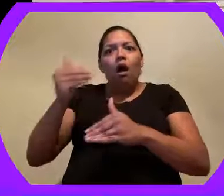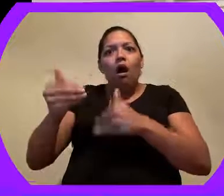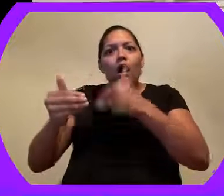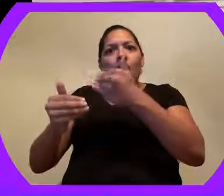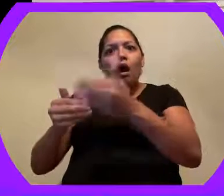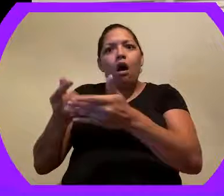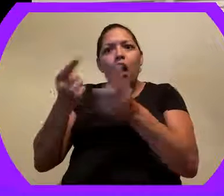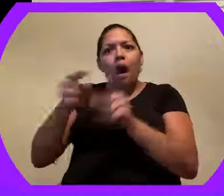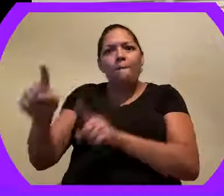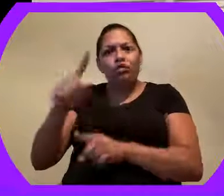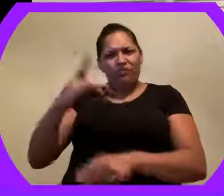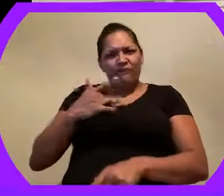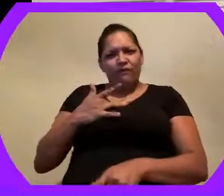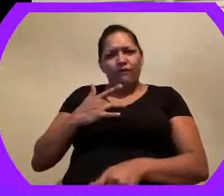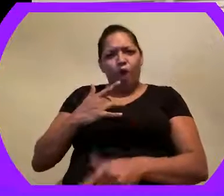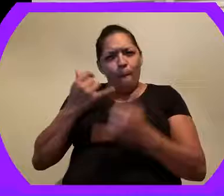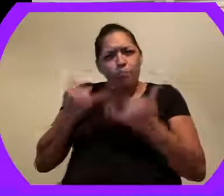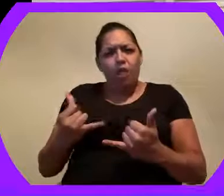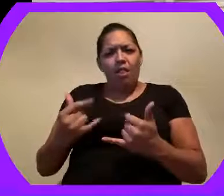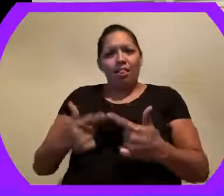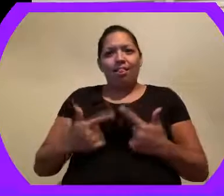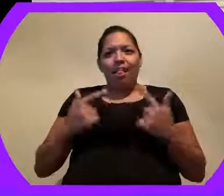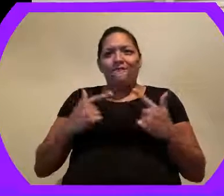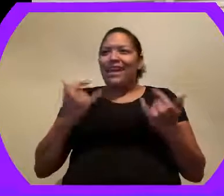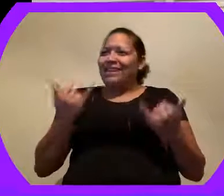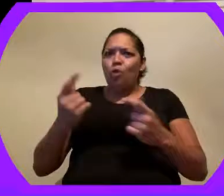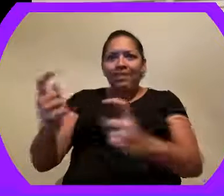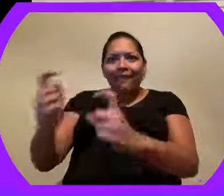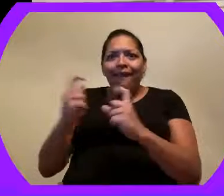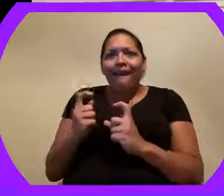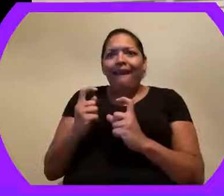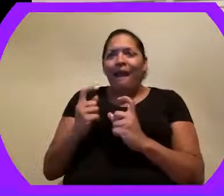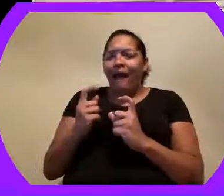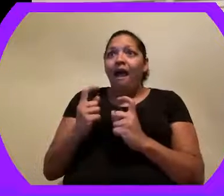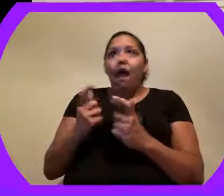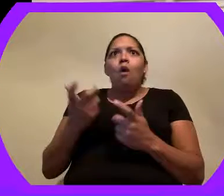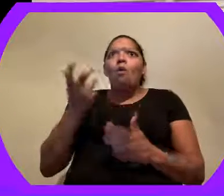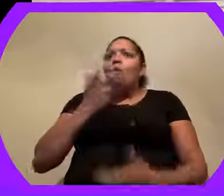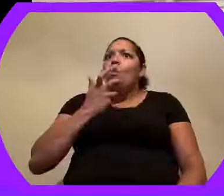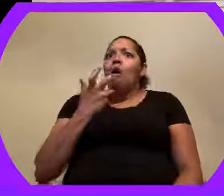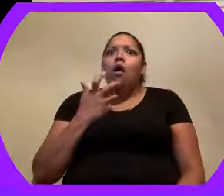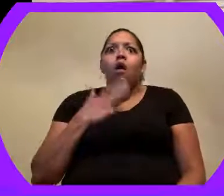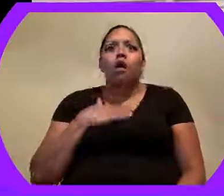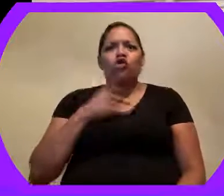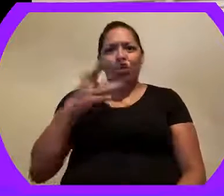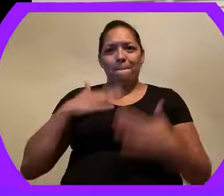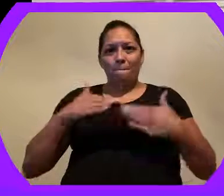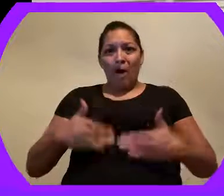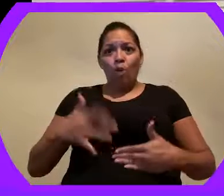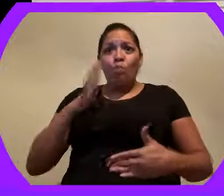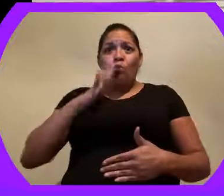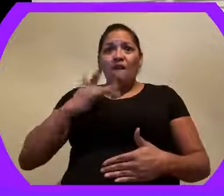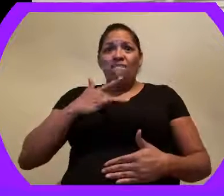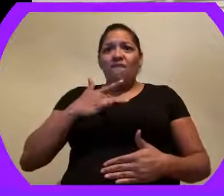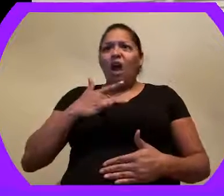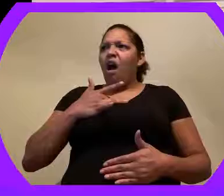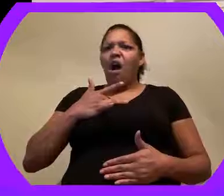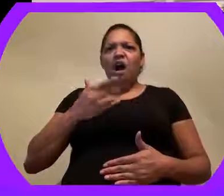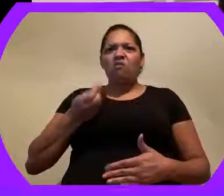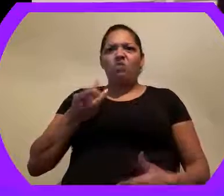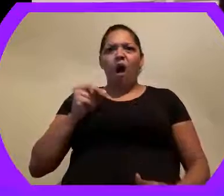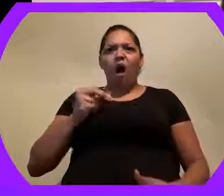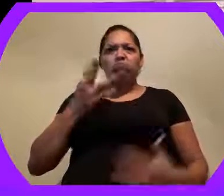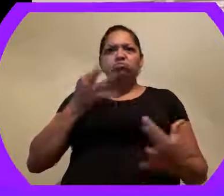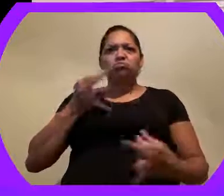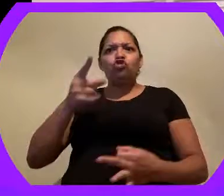itself. And the more you start to understand and feel the presence of life. And the more you start to understand that now is a gift, and the more we start to feel that, your